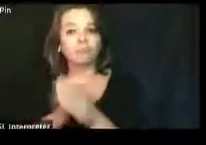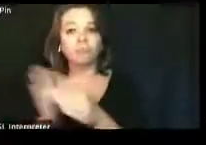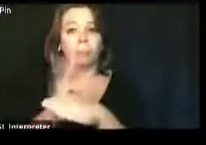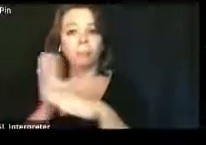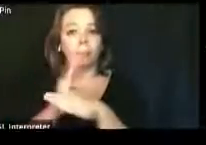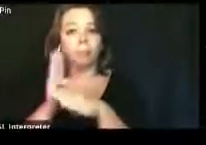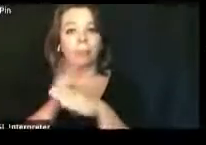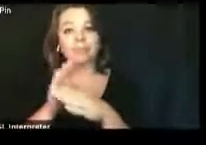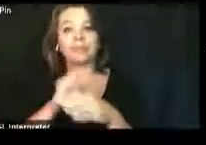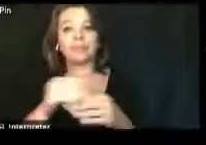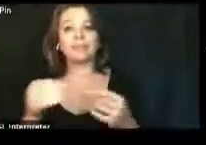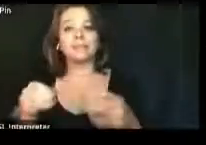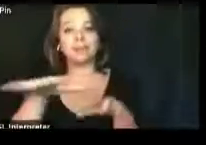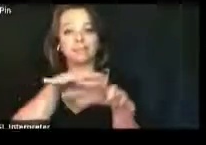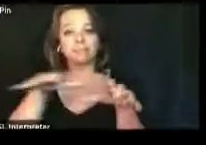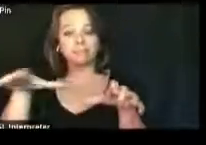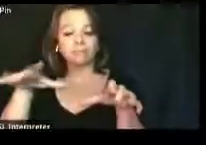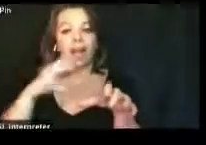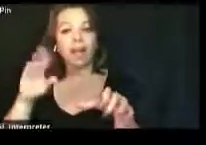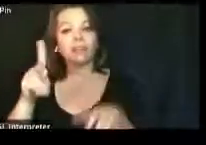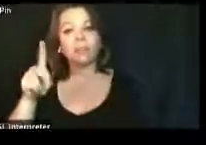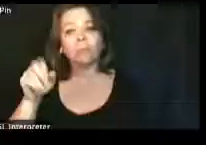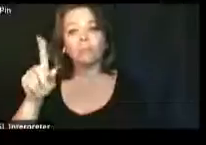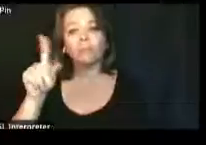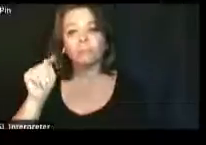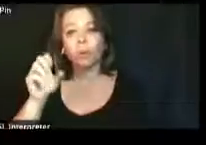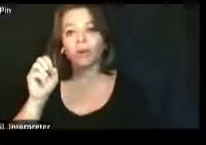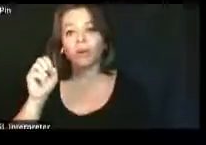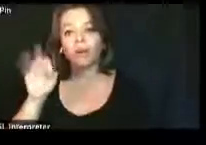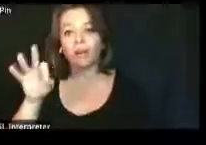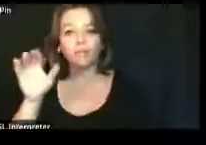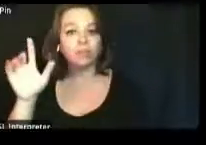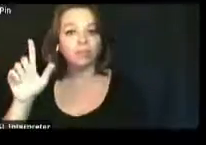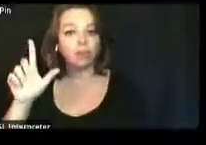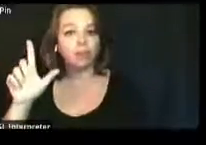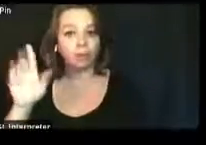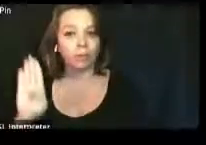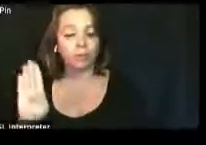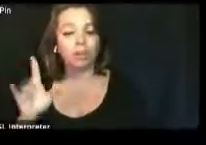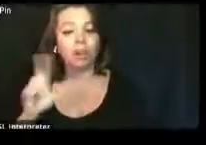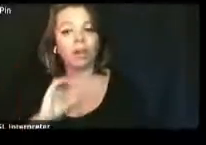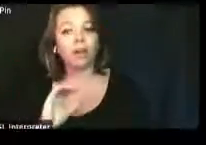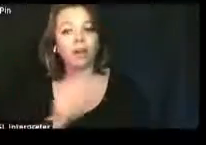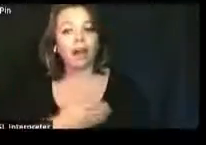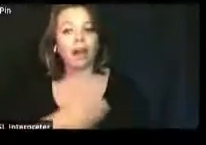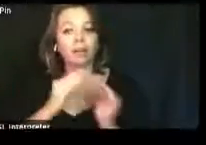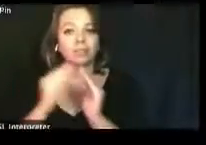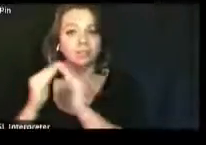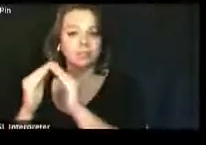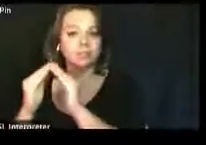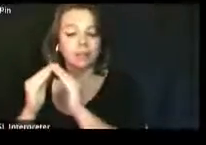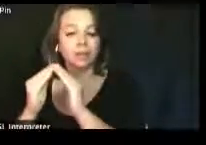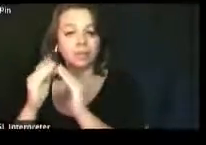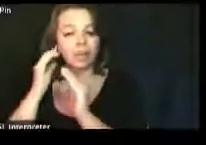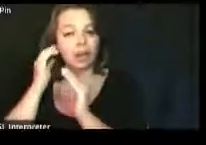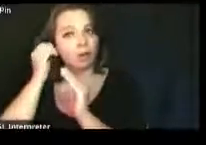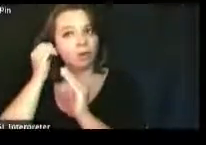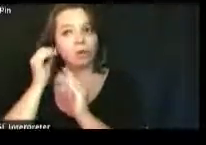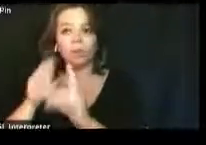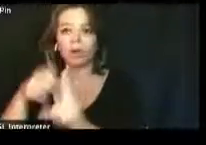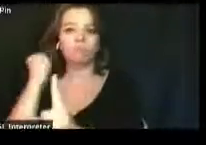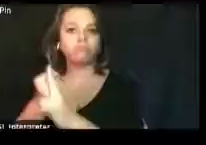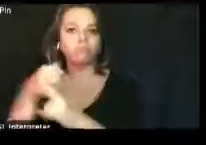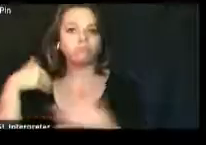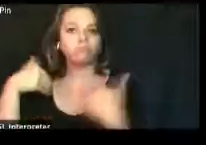corridors, and the Port of Long Beach. Our downtown core was hit hard by the COVID-19